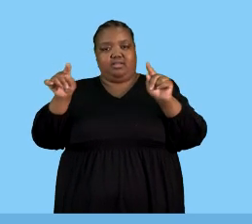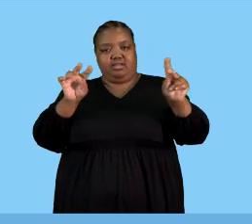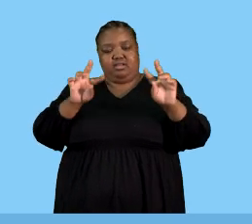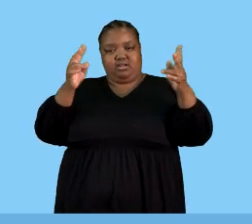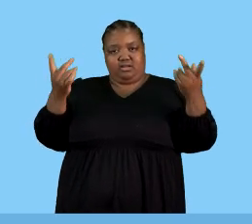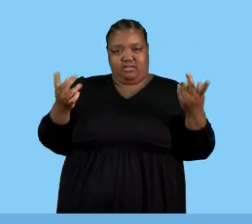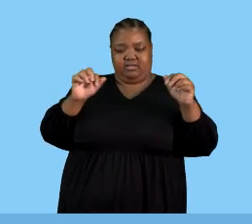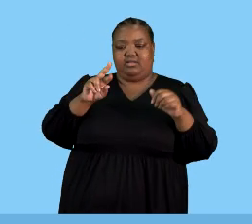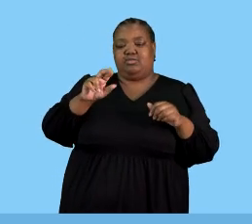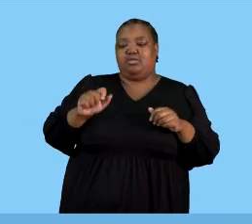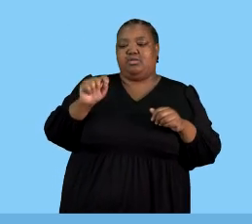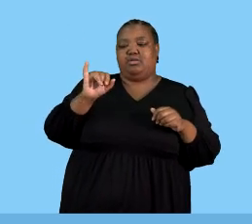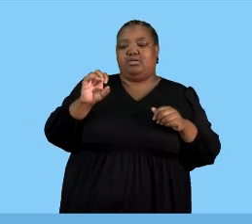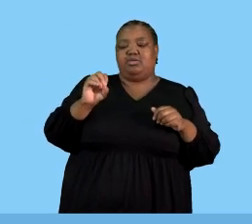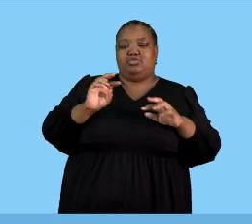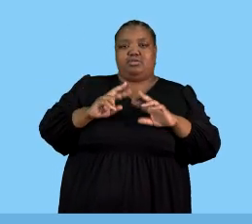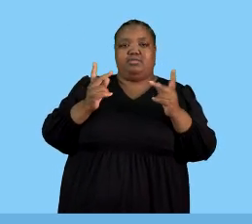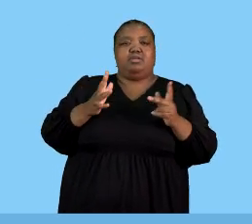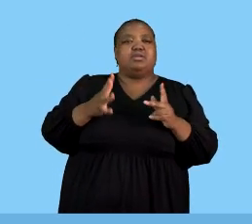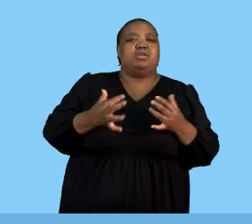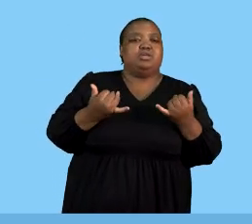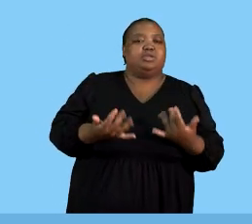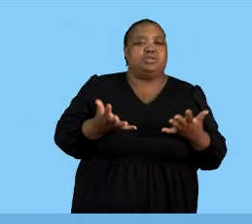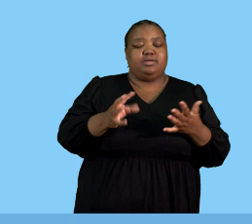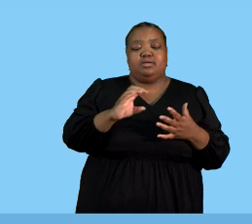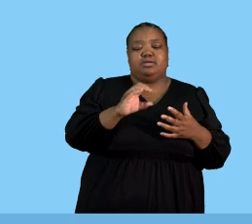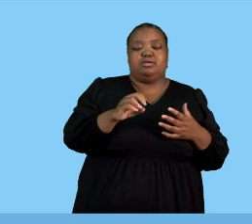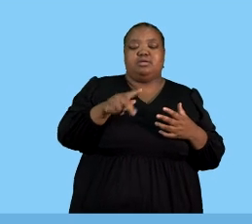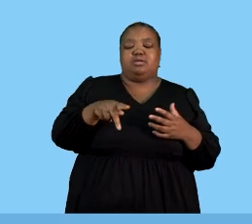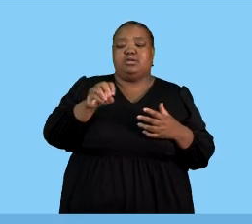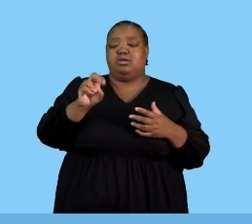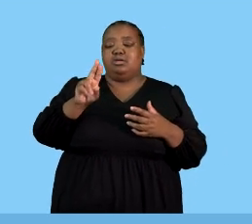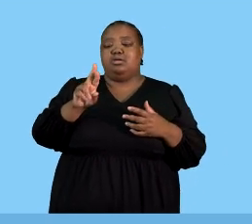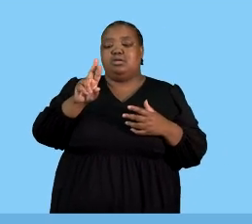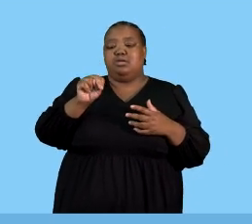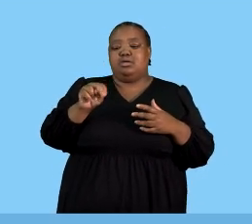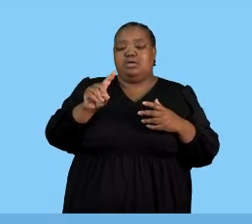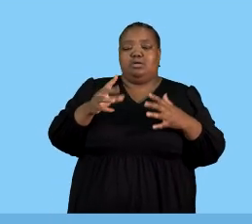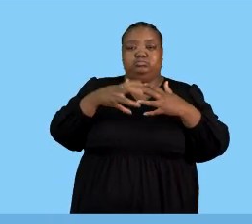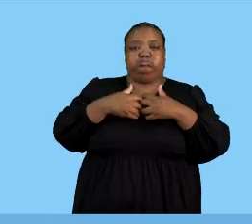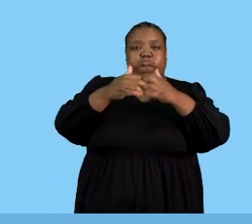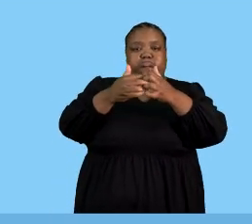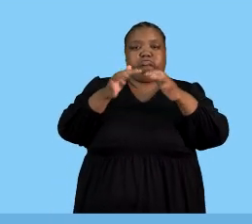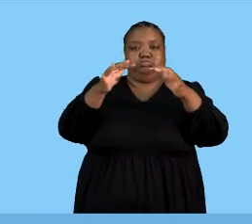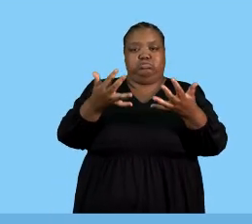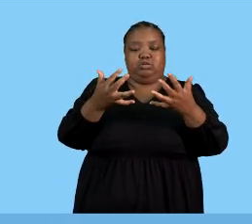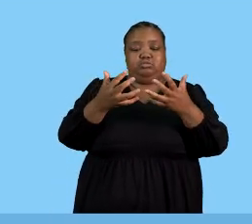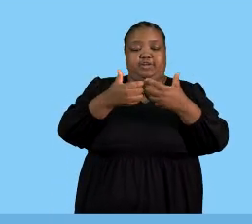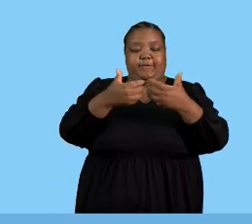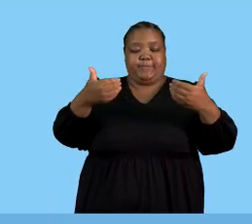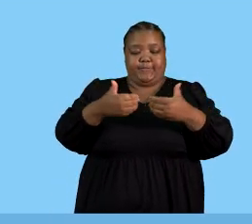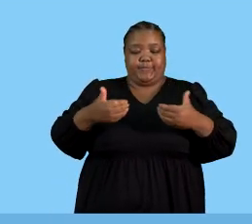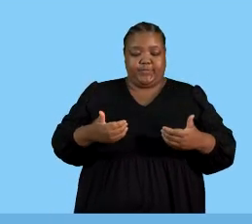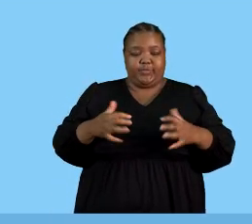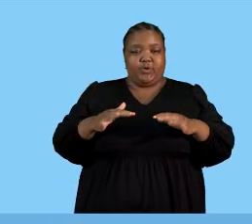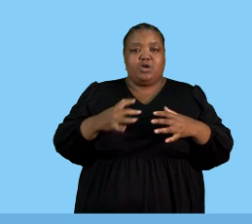Right. Moving on to our second concept, that's now the formation of compounds and the breaking of our compounds through the decomposition